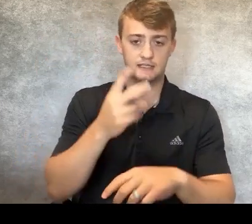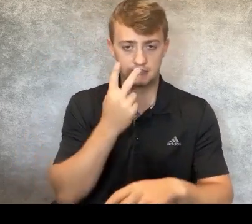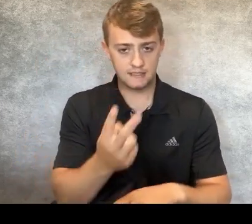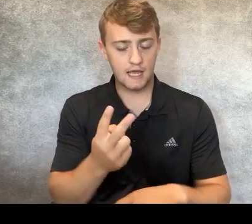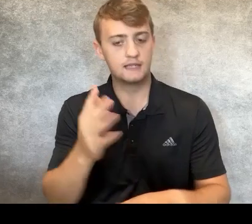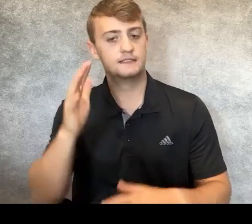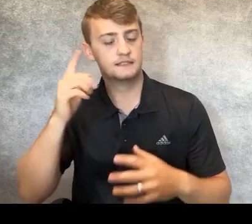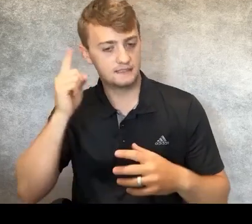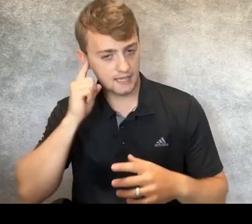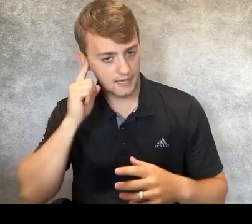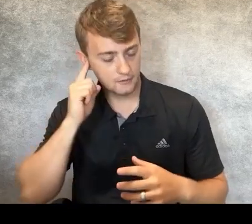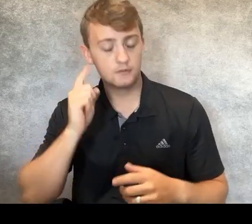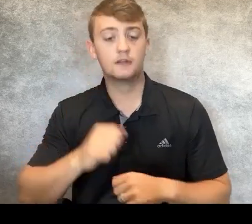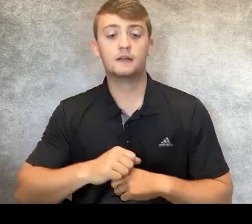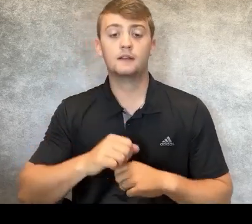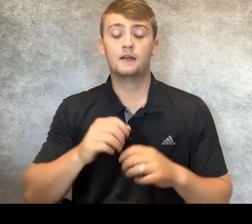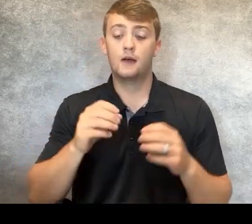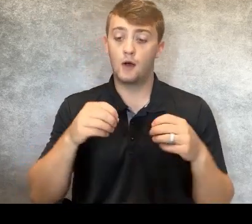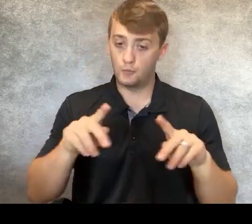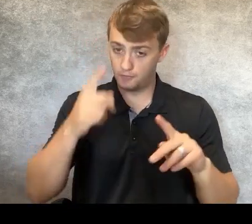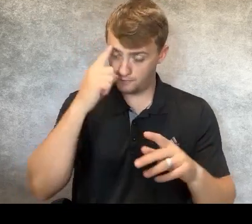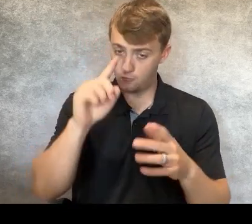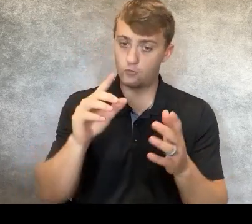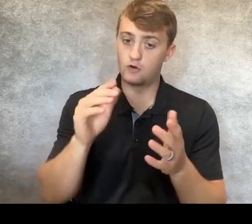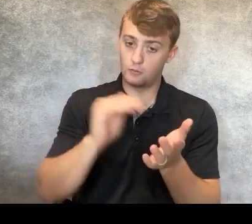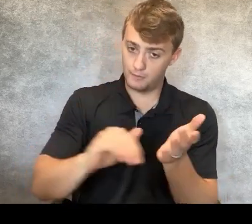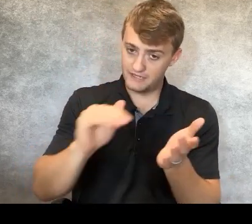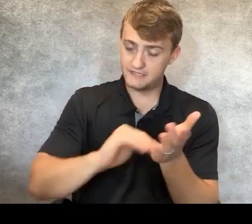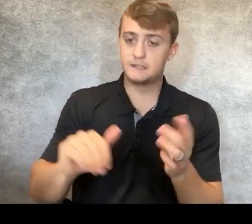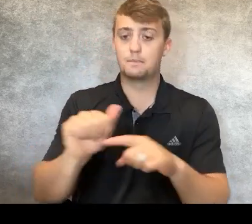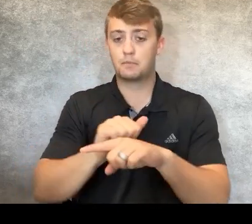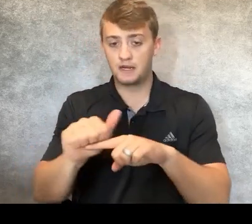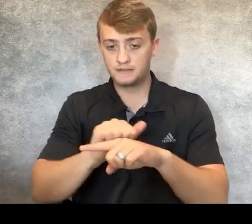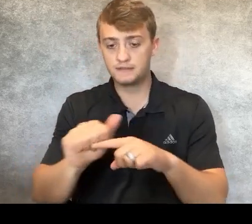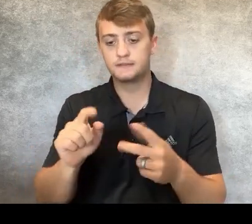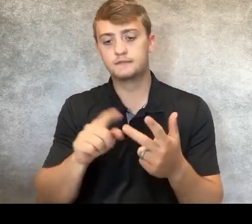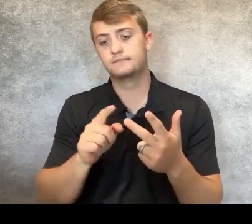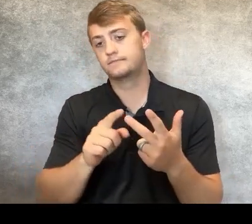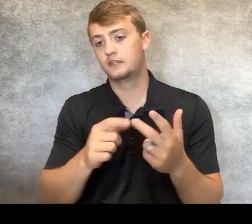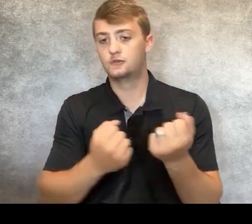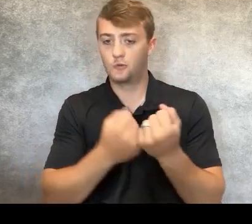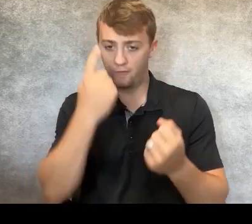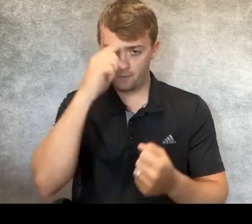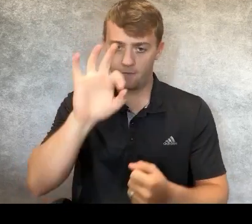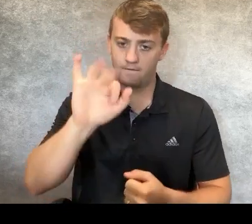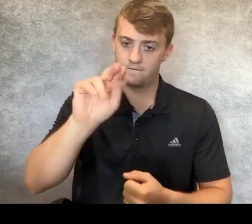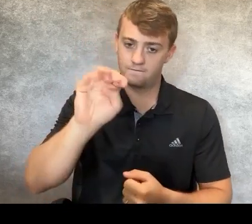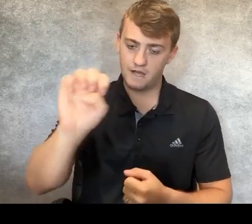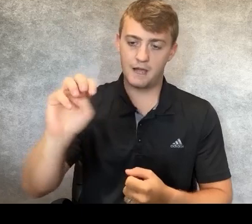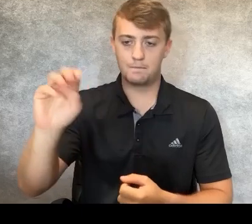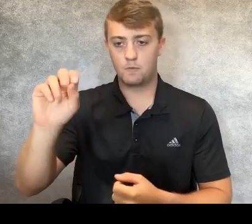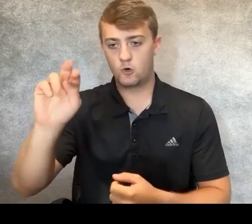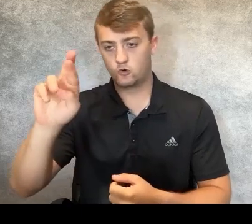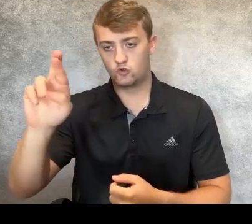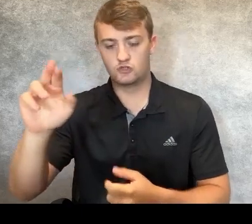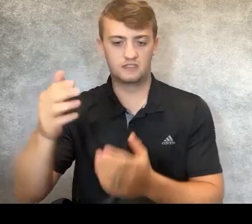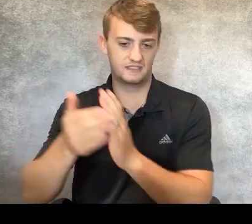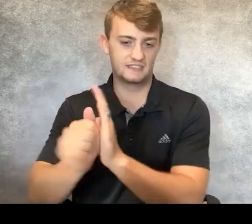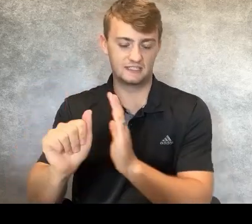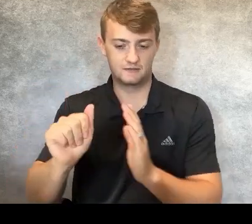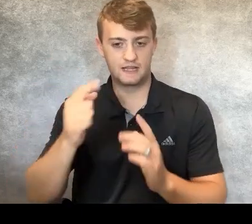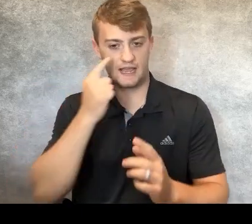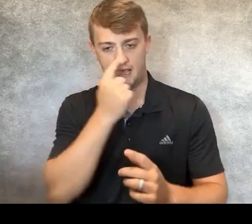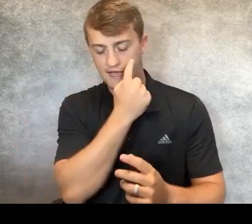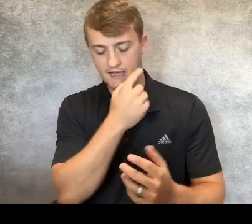and sometimes sound, opportunities for repetition and practice, and support for fine motor skills and hand-to-eye